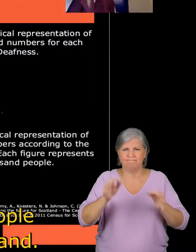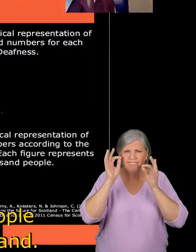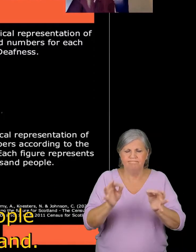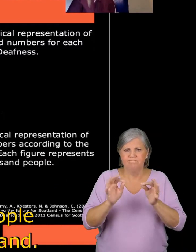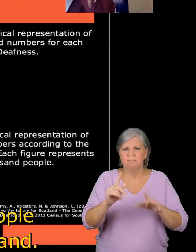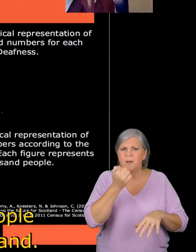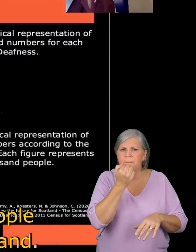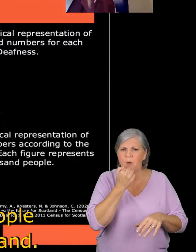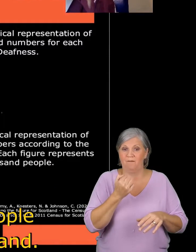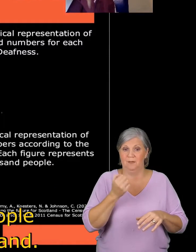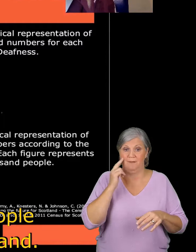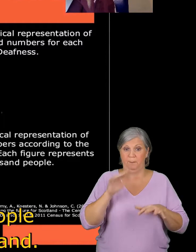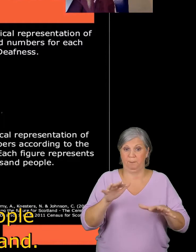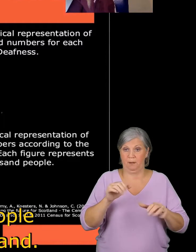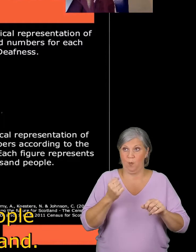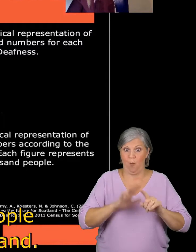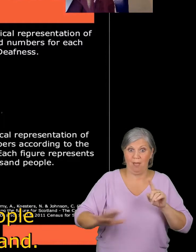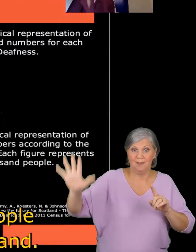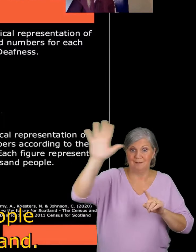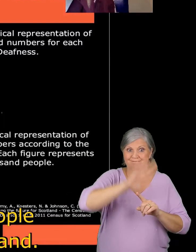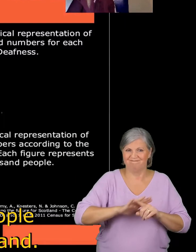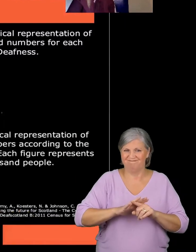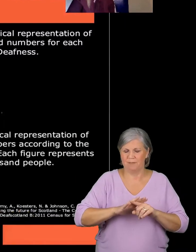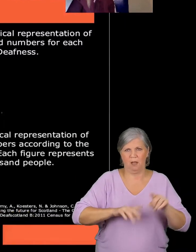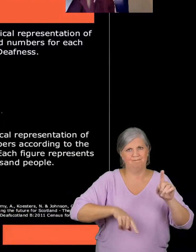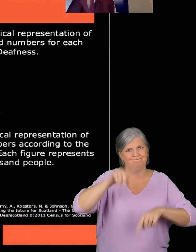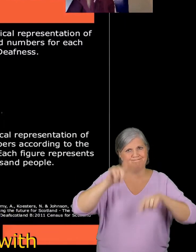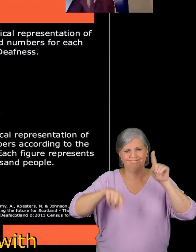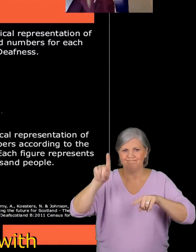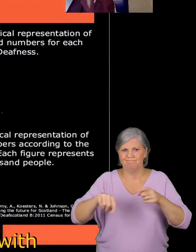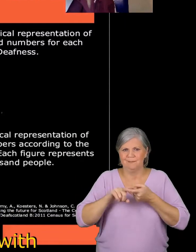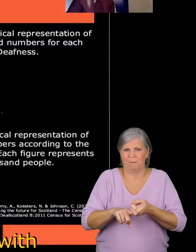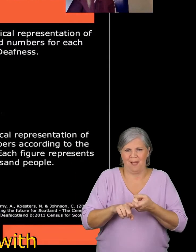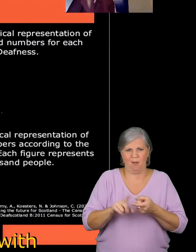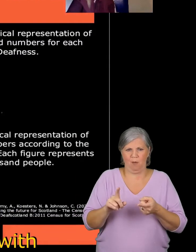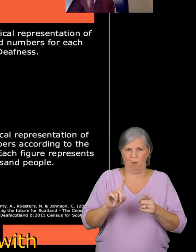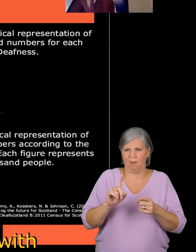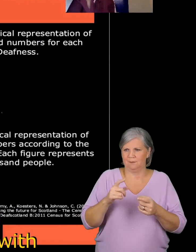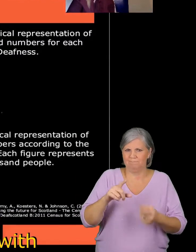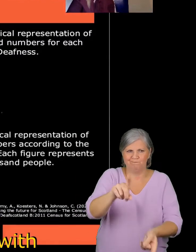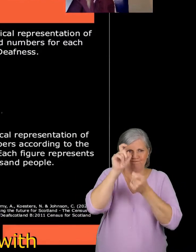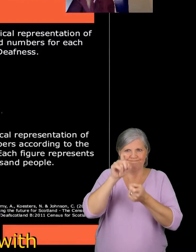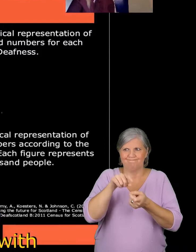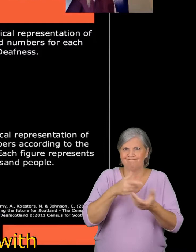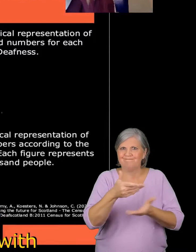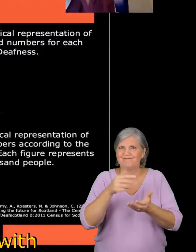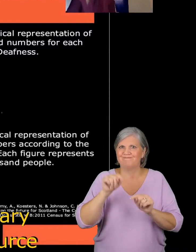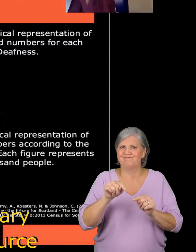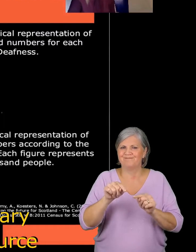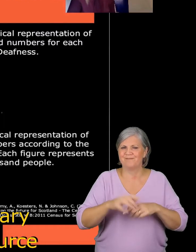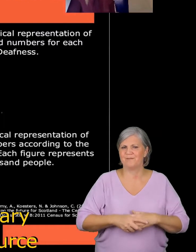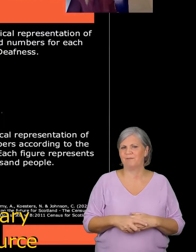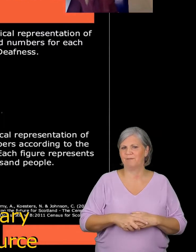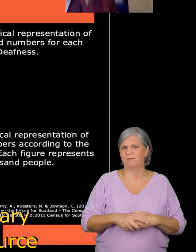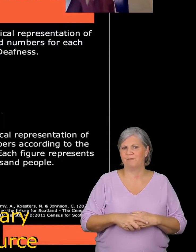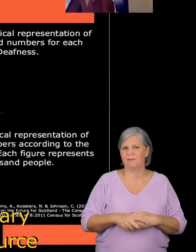Now, in terms of how many people have hearing loss in Scotland, it's widely known that the exact numbers of people with hearing